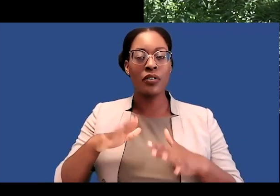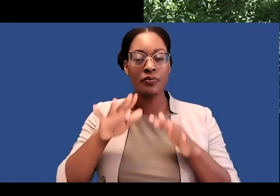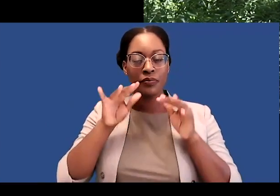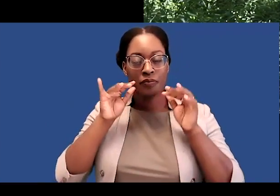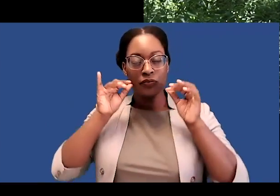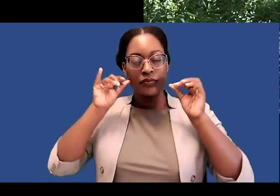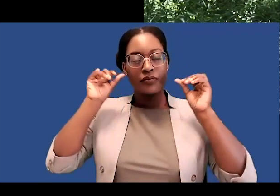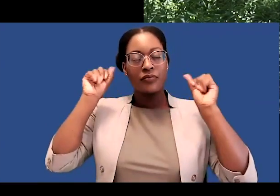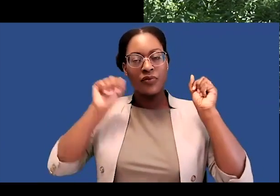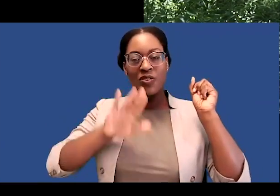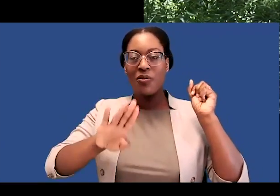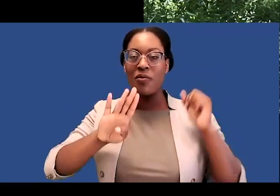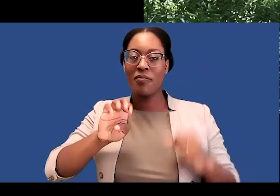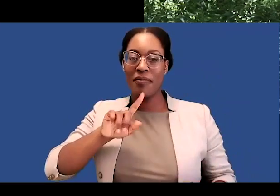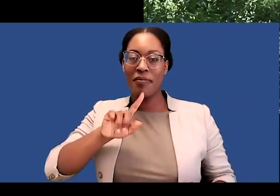Tracing the exhales.